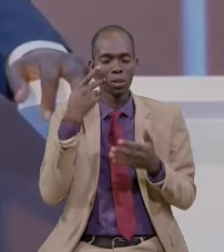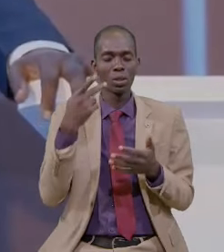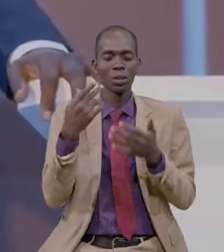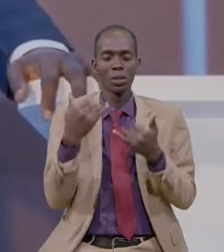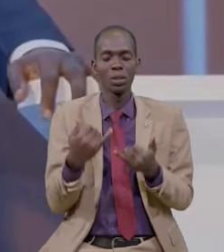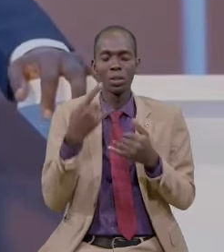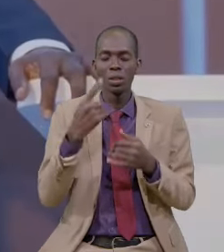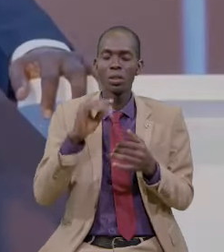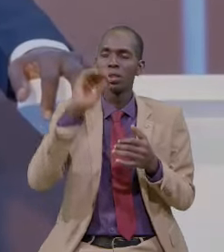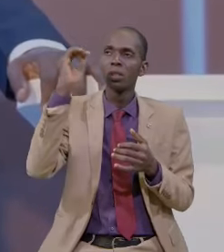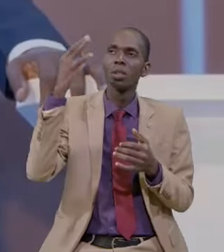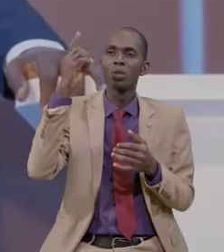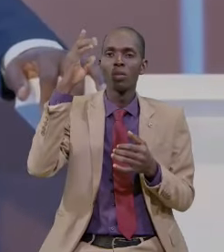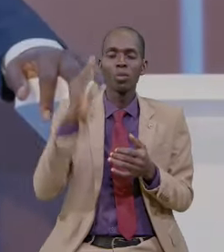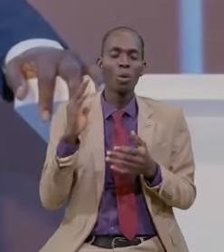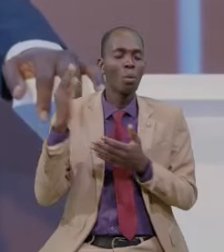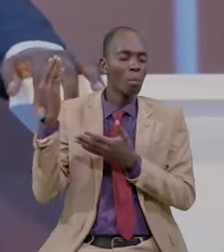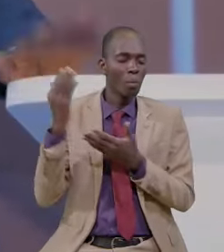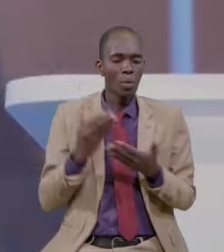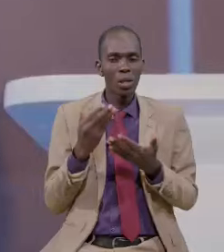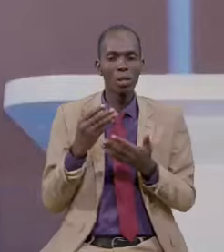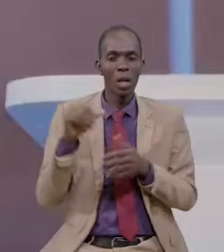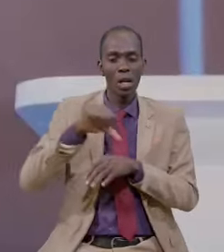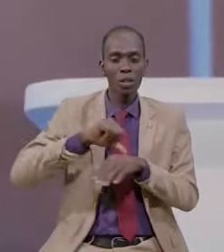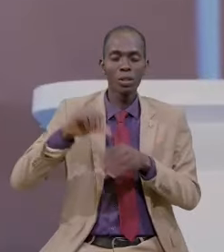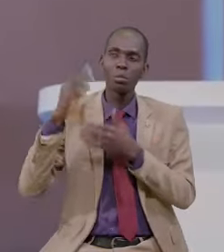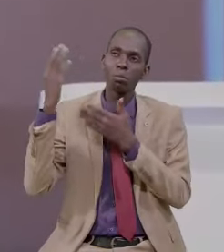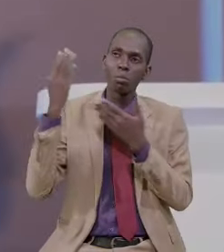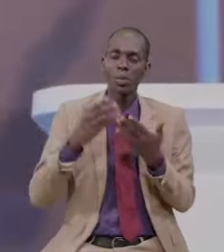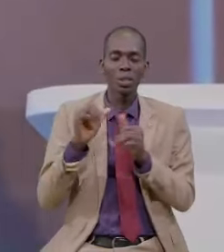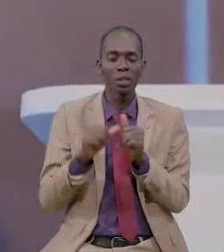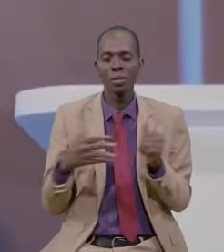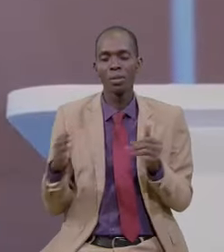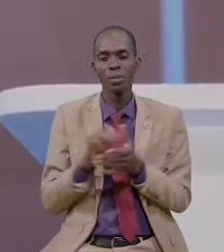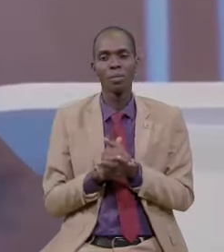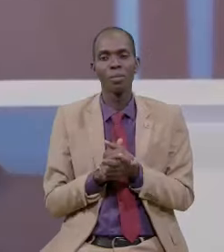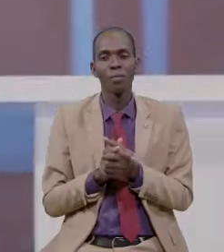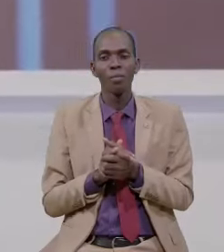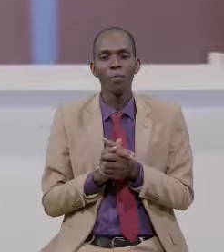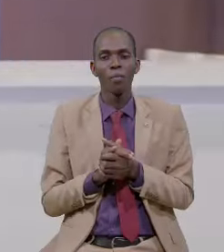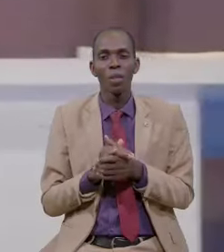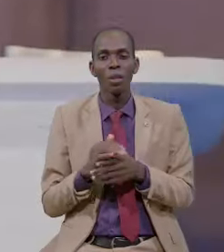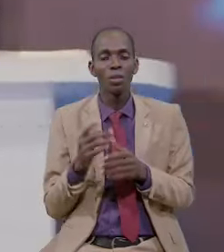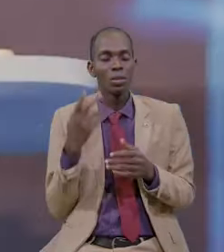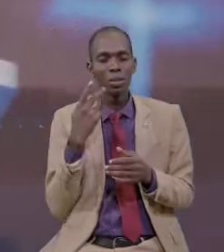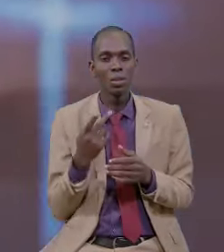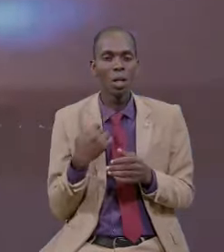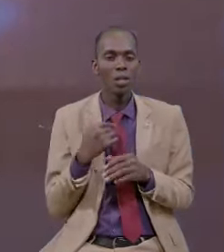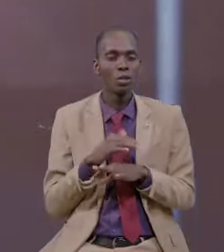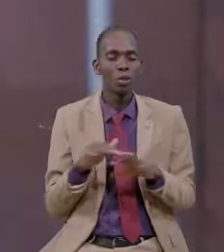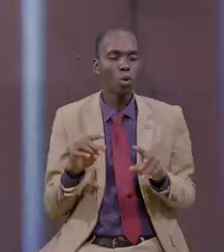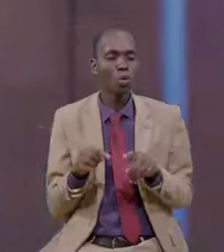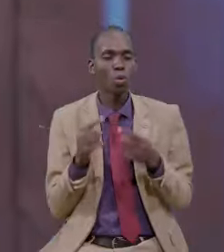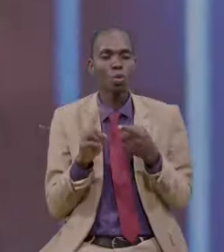anointing breaks every yoke. The real thing, that's why I can't, I don't go to places where